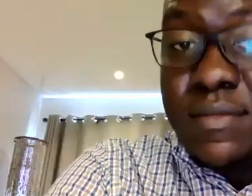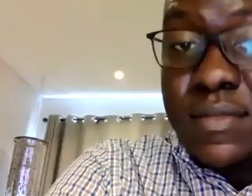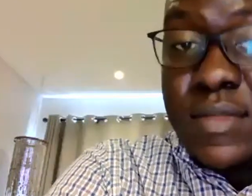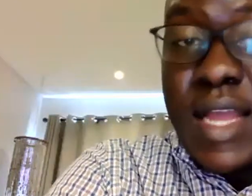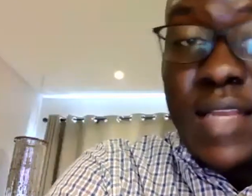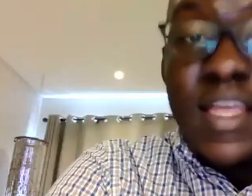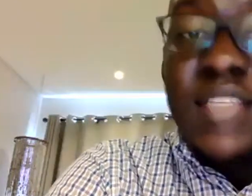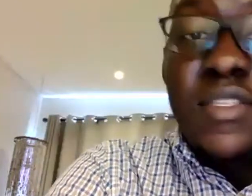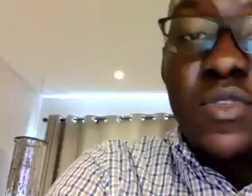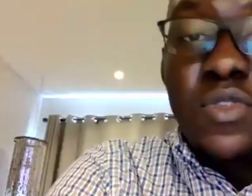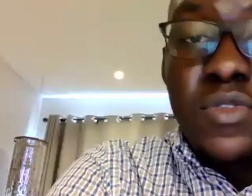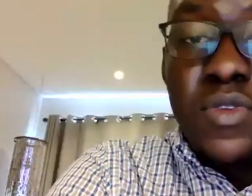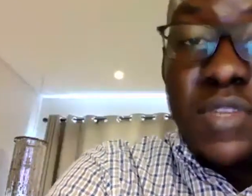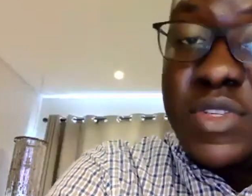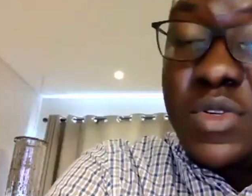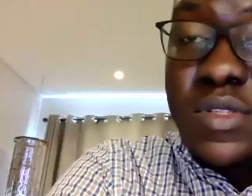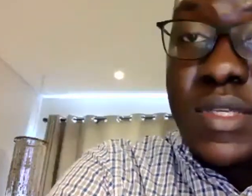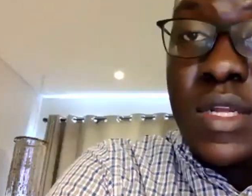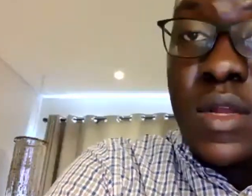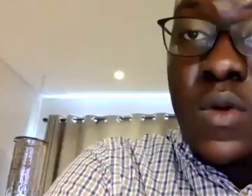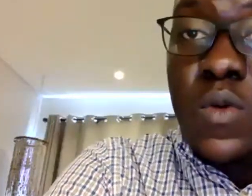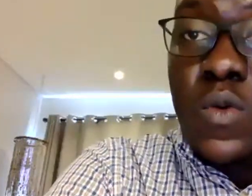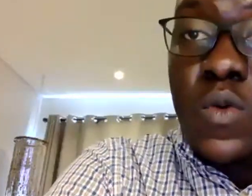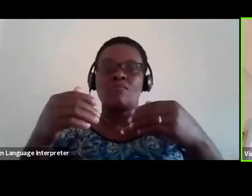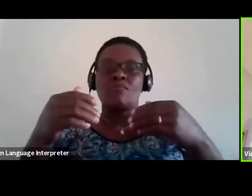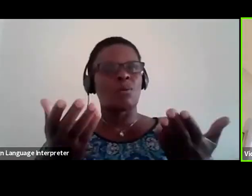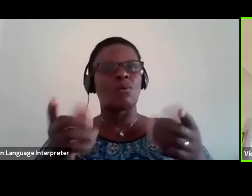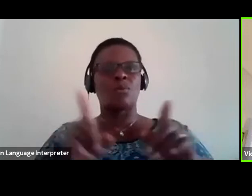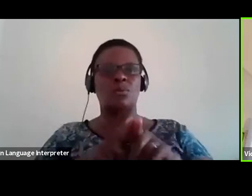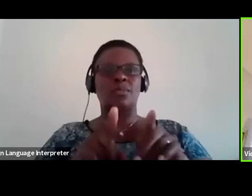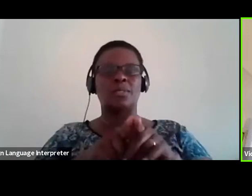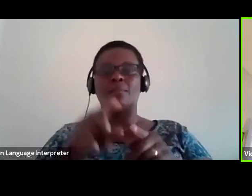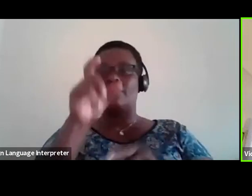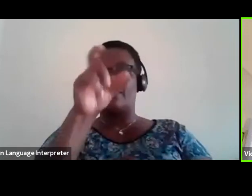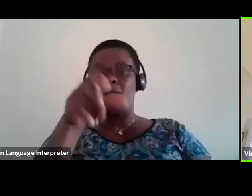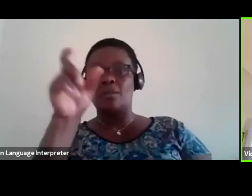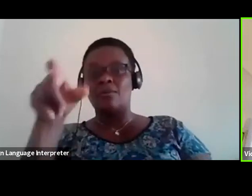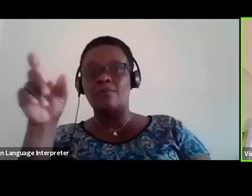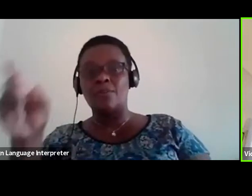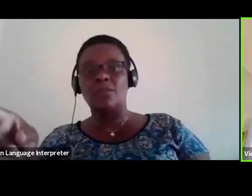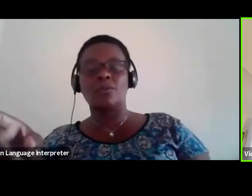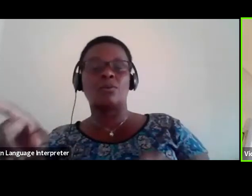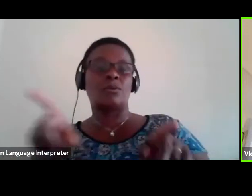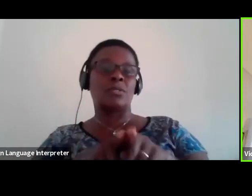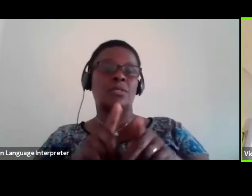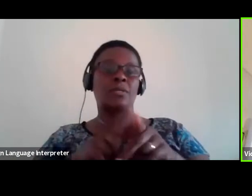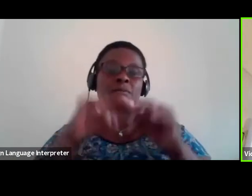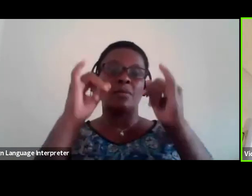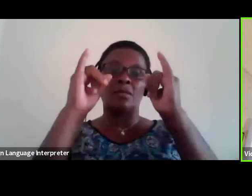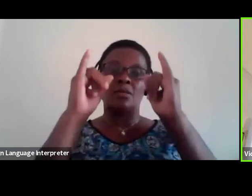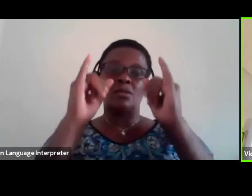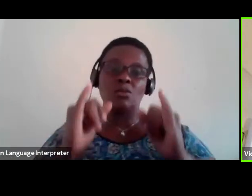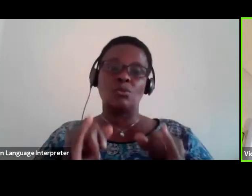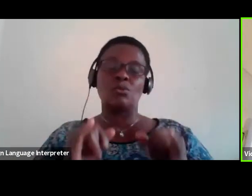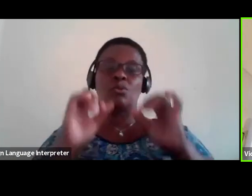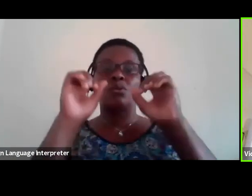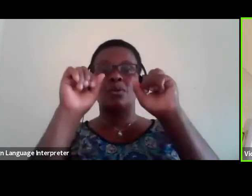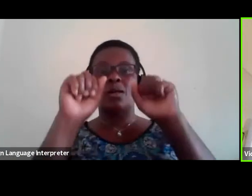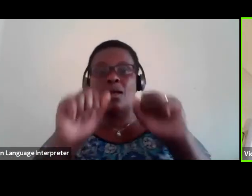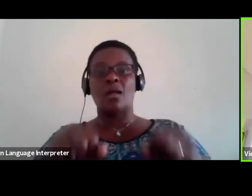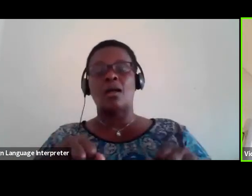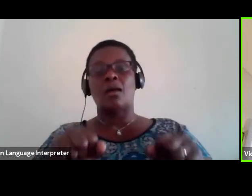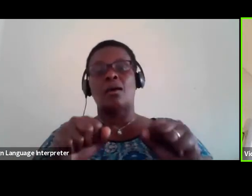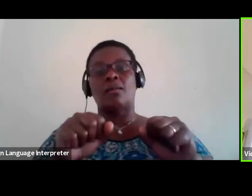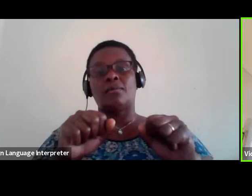done, and the institutions or individuals who breach the existing legal framework to